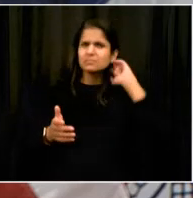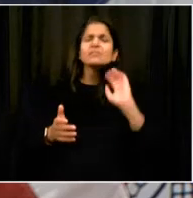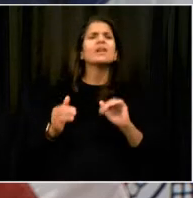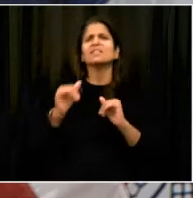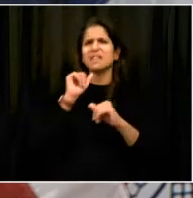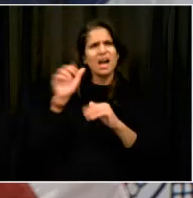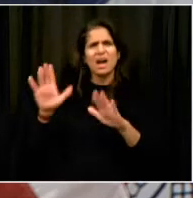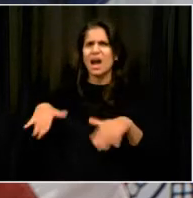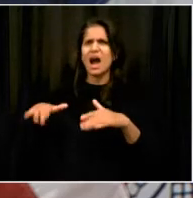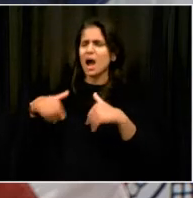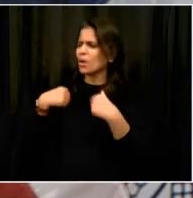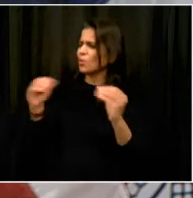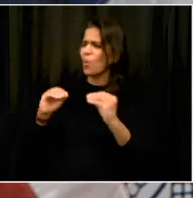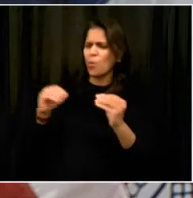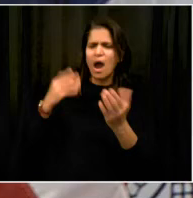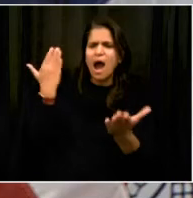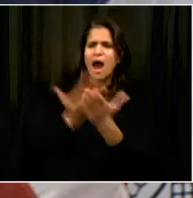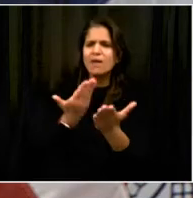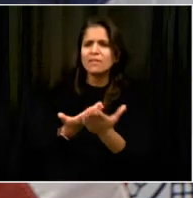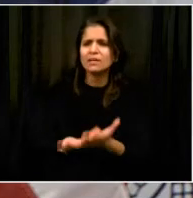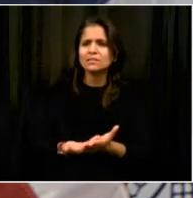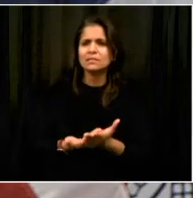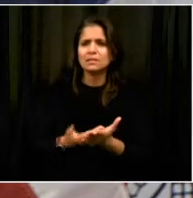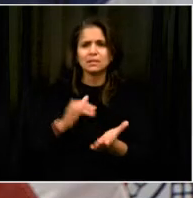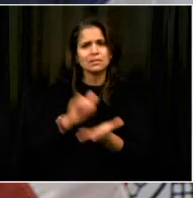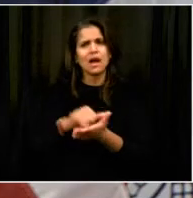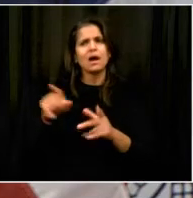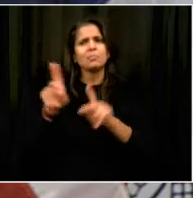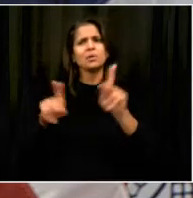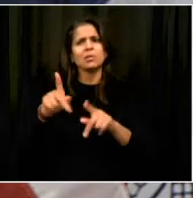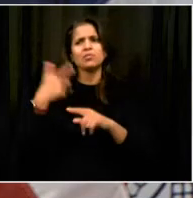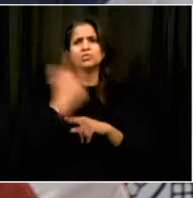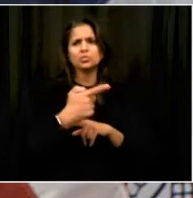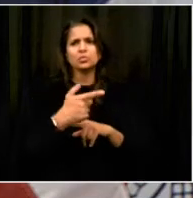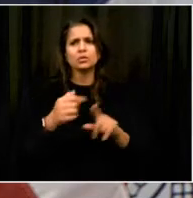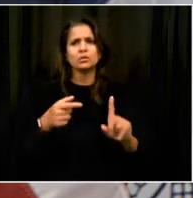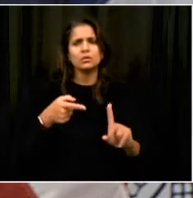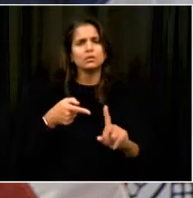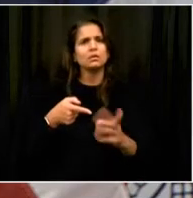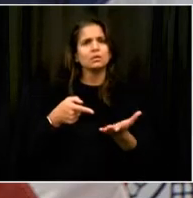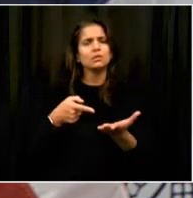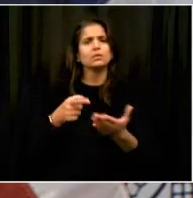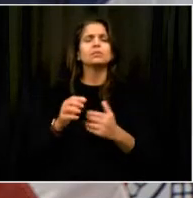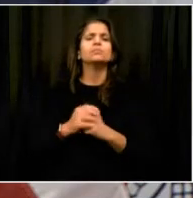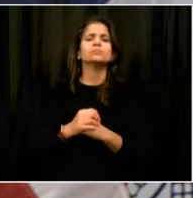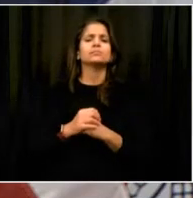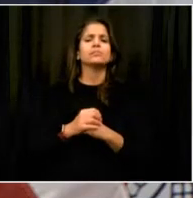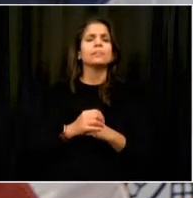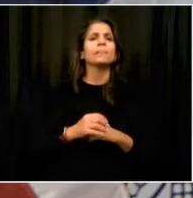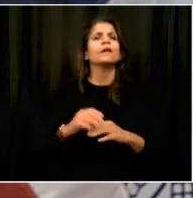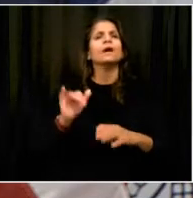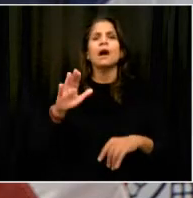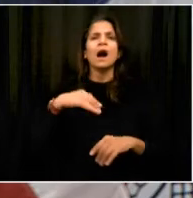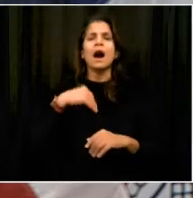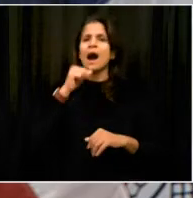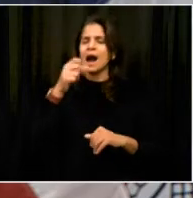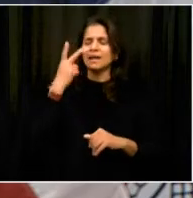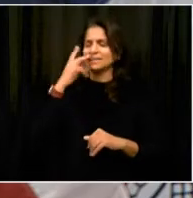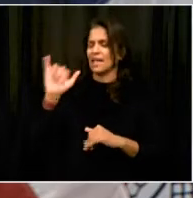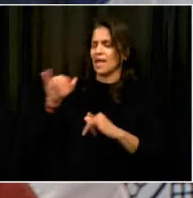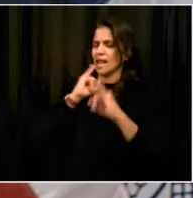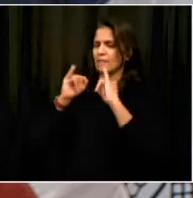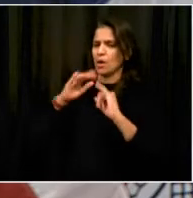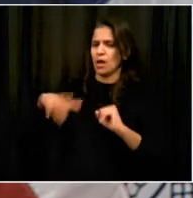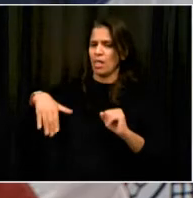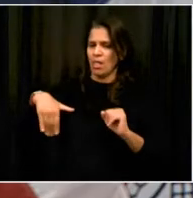of your question. What is going on this year? An absolute perfect storm. There is nothing like it in the history of New York City